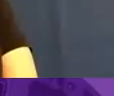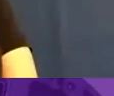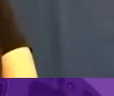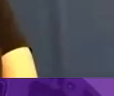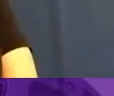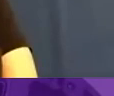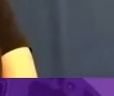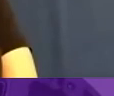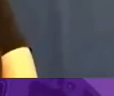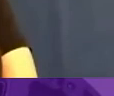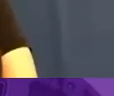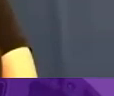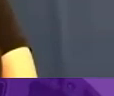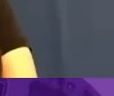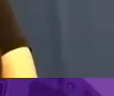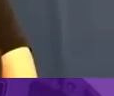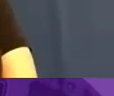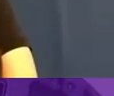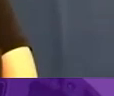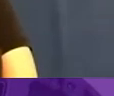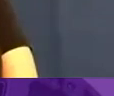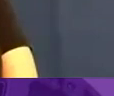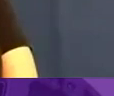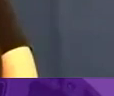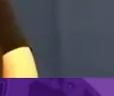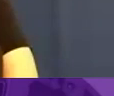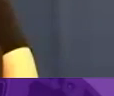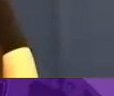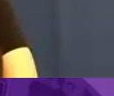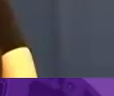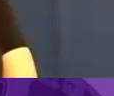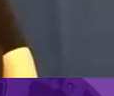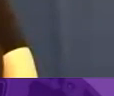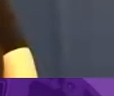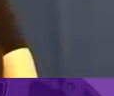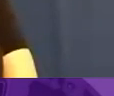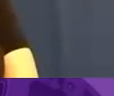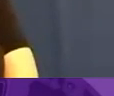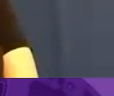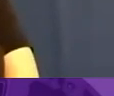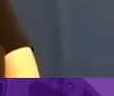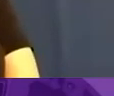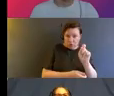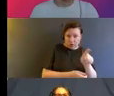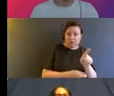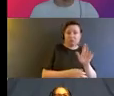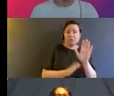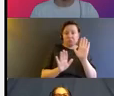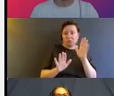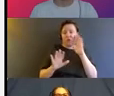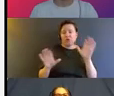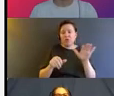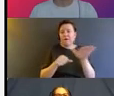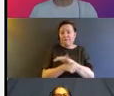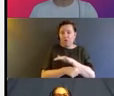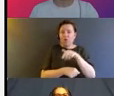taking some of the questions. Like I mentioned, if we did not get to your question, we are going to do a full Q&A up